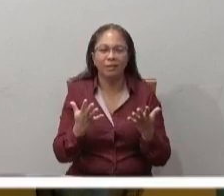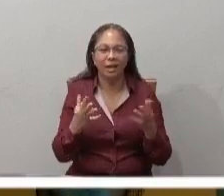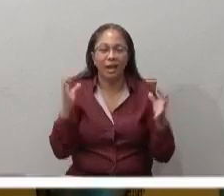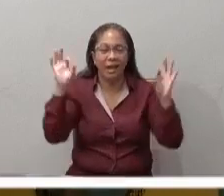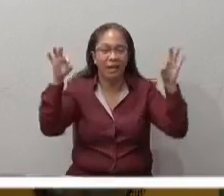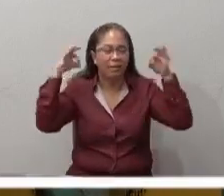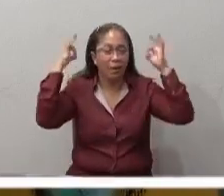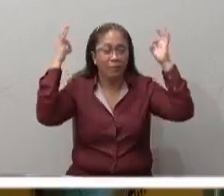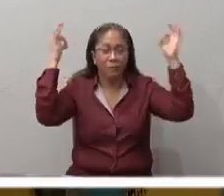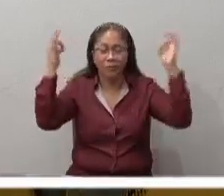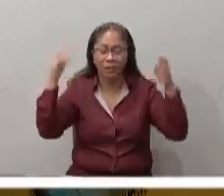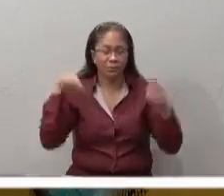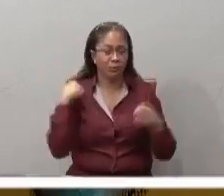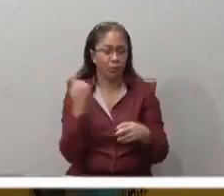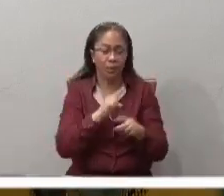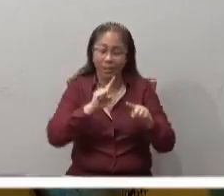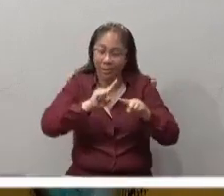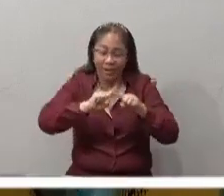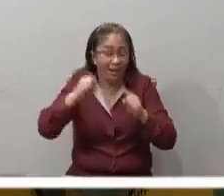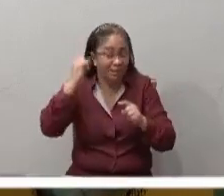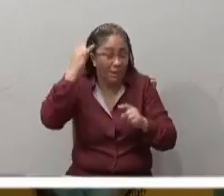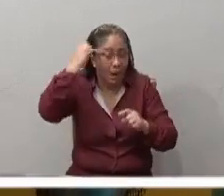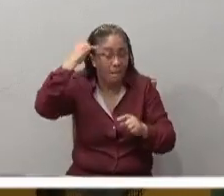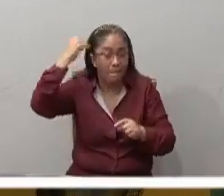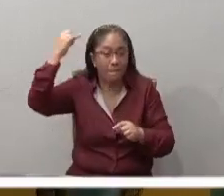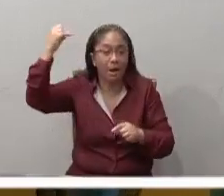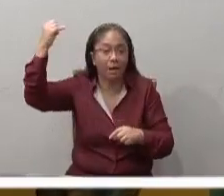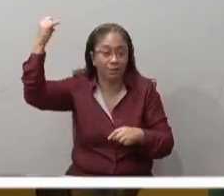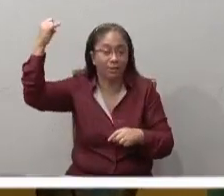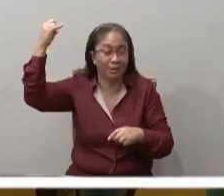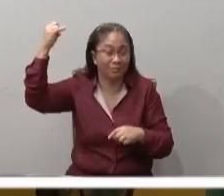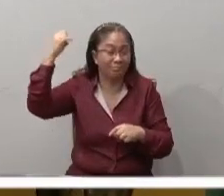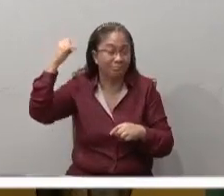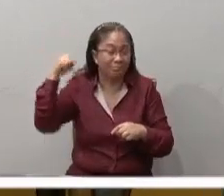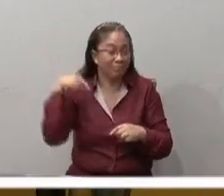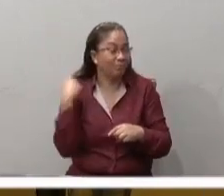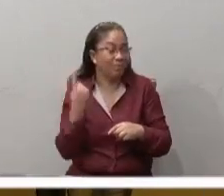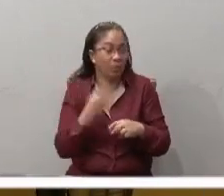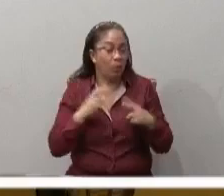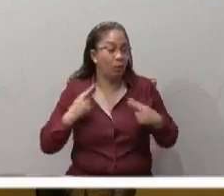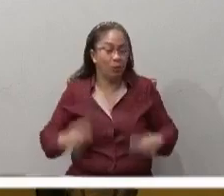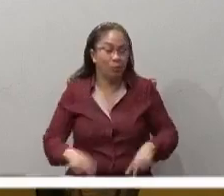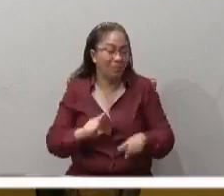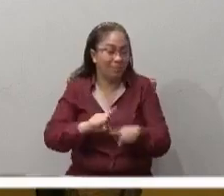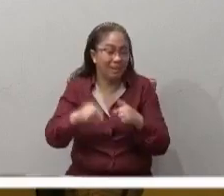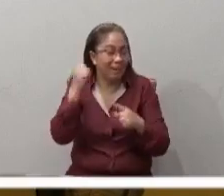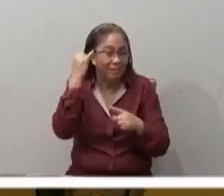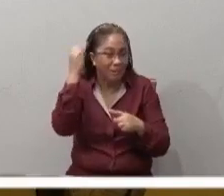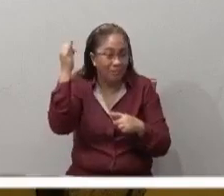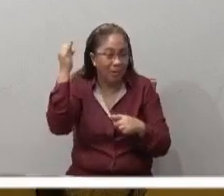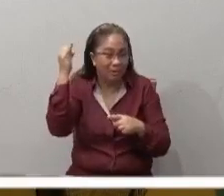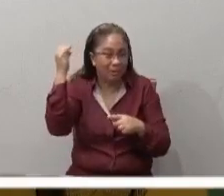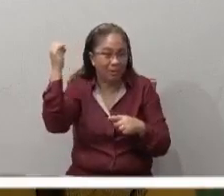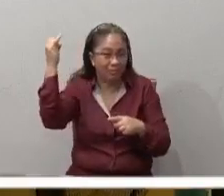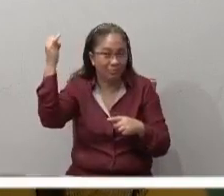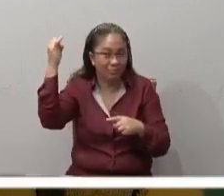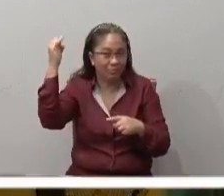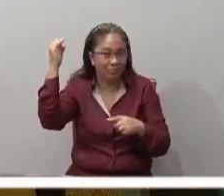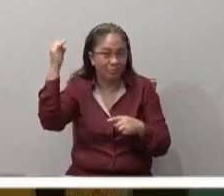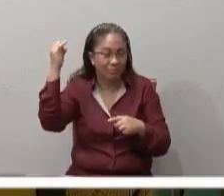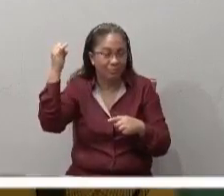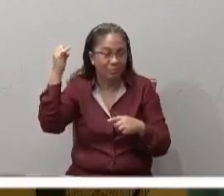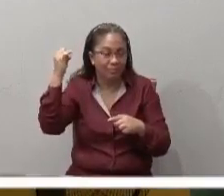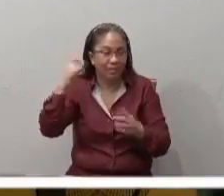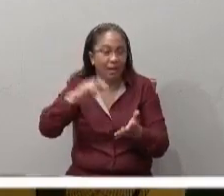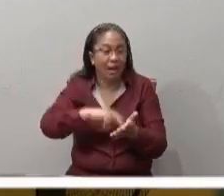imagination of our human capacity. That ultimately, this is the invitation to